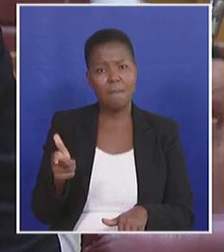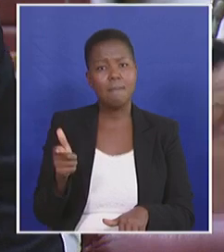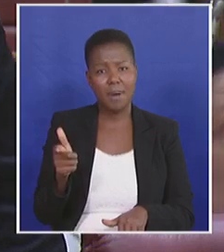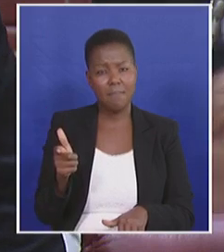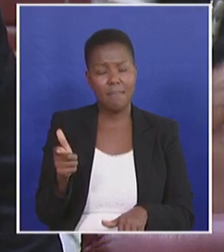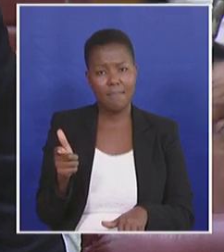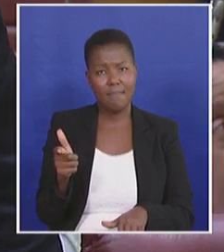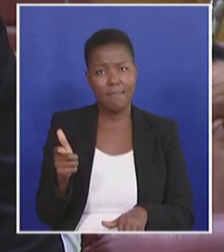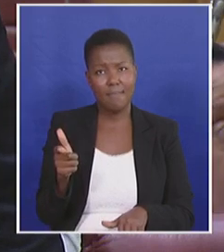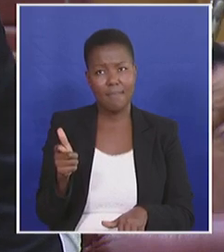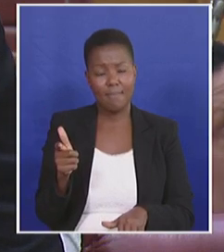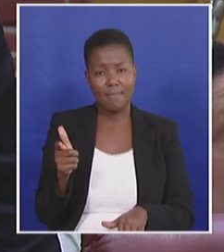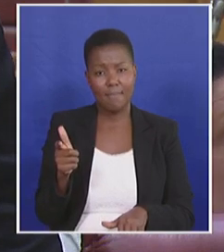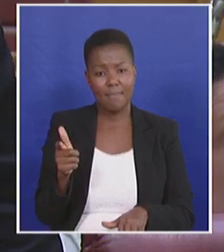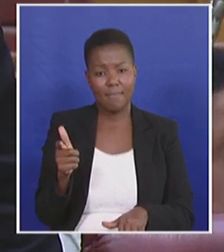was